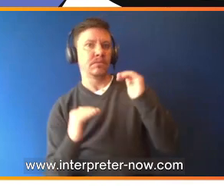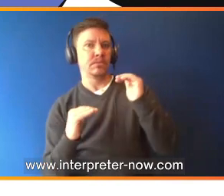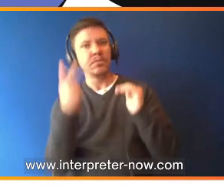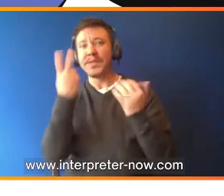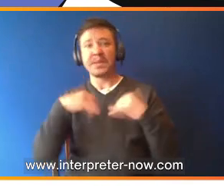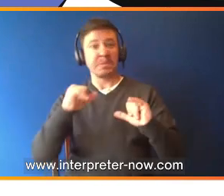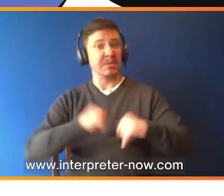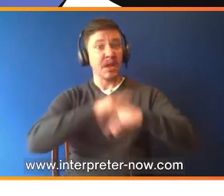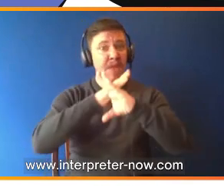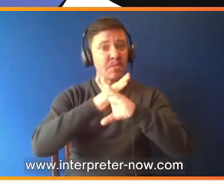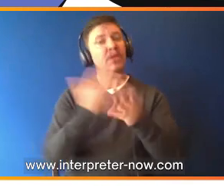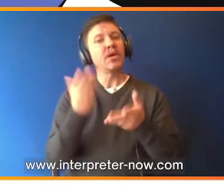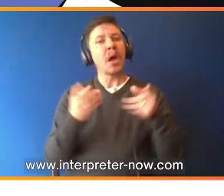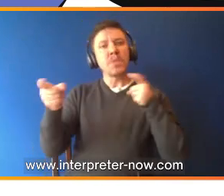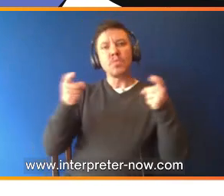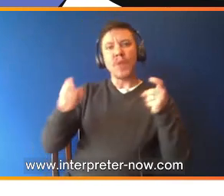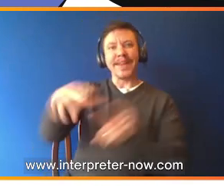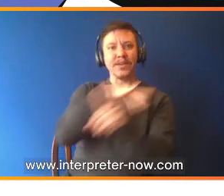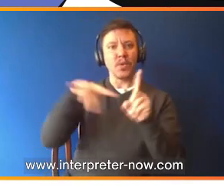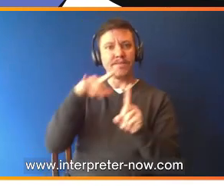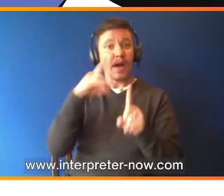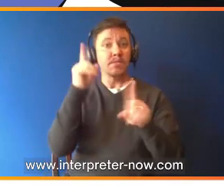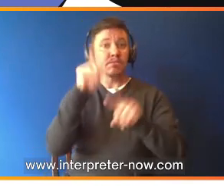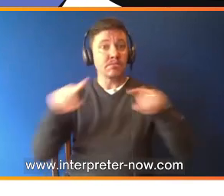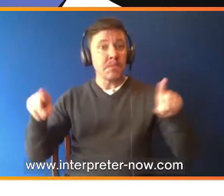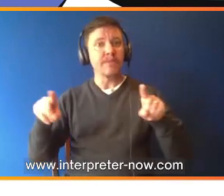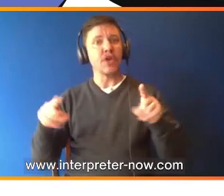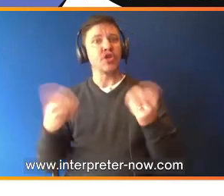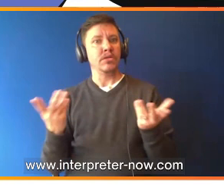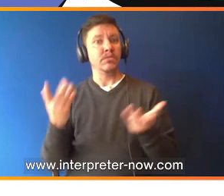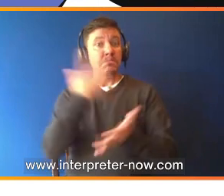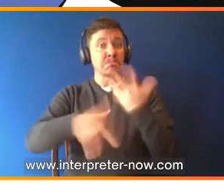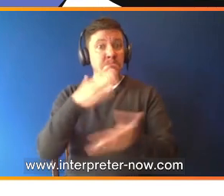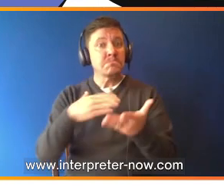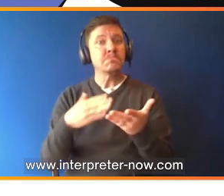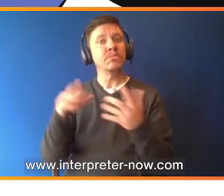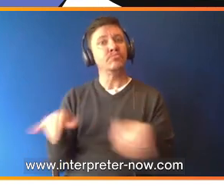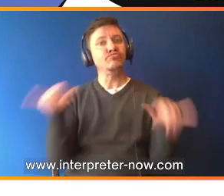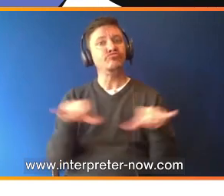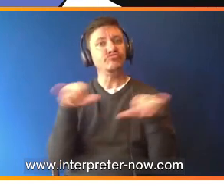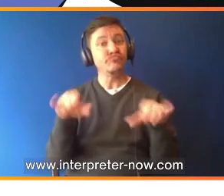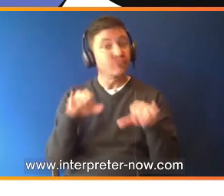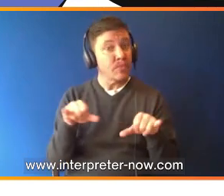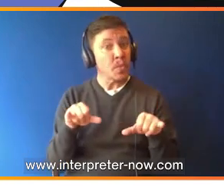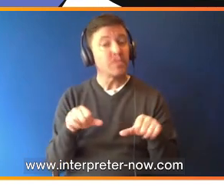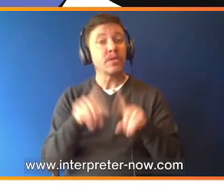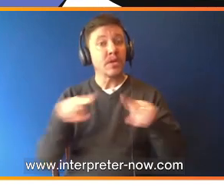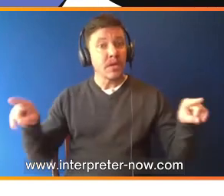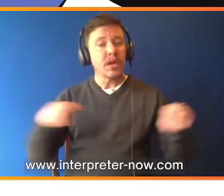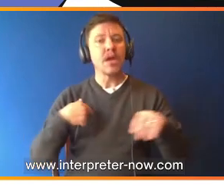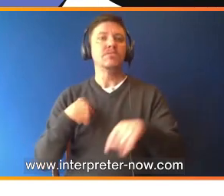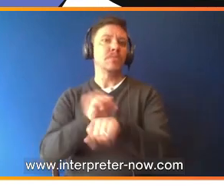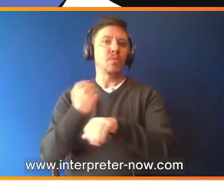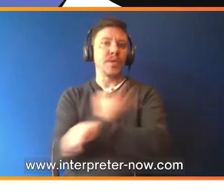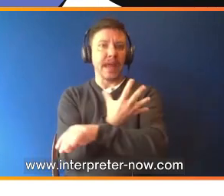seeing differences in terms of how people are treated. We're still seeing barriers. Perhaps the regulatory environment